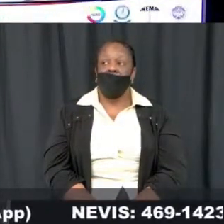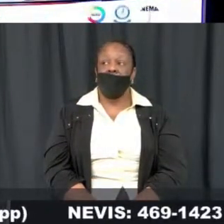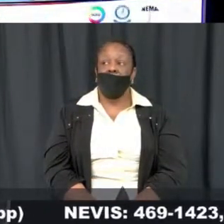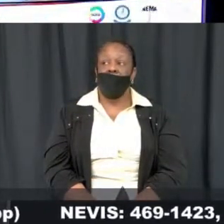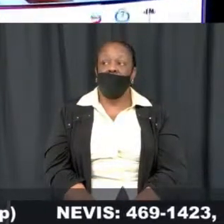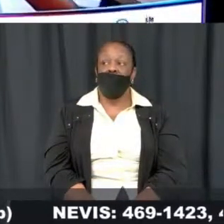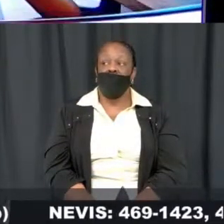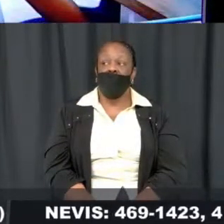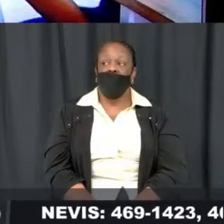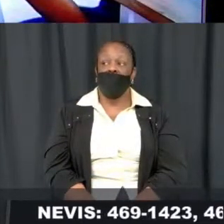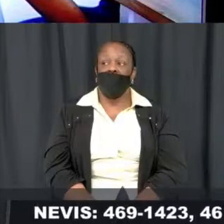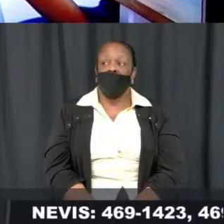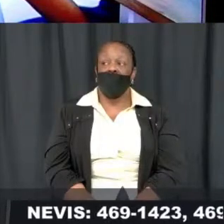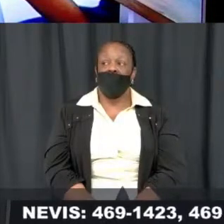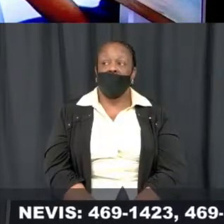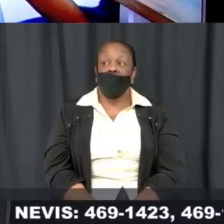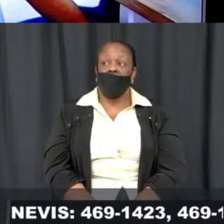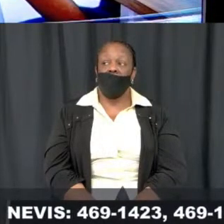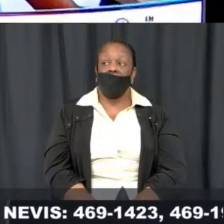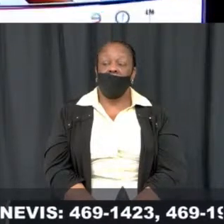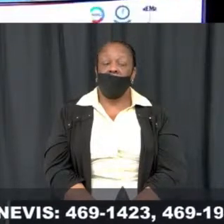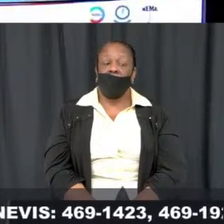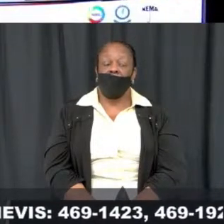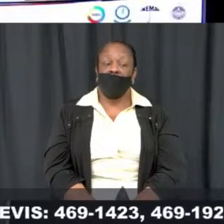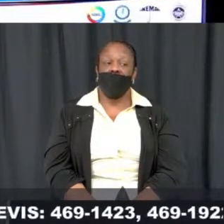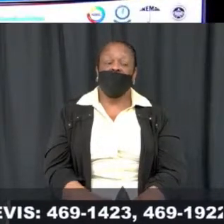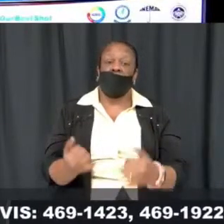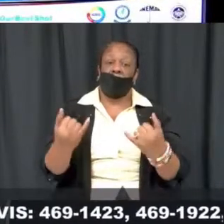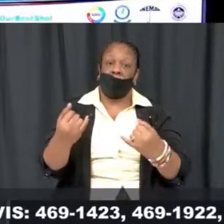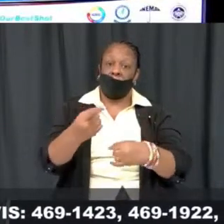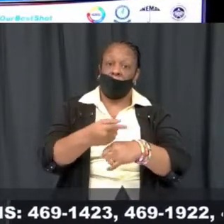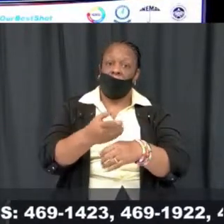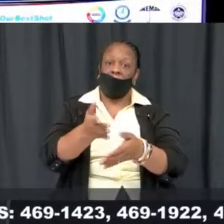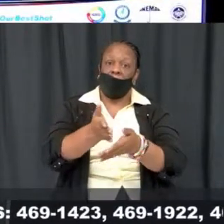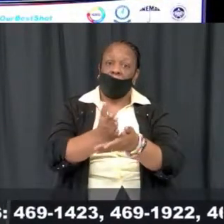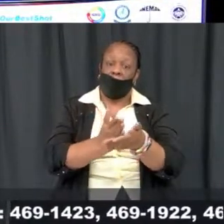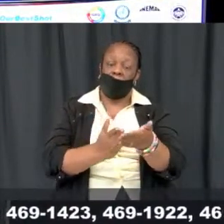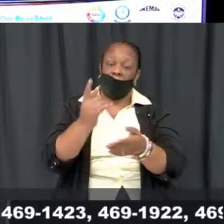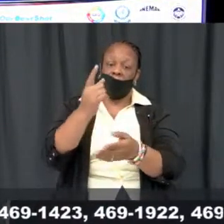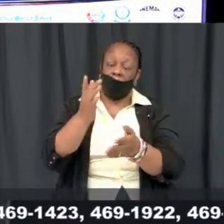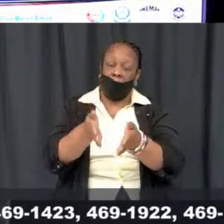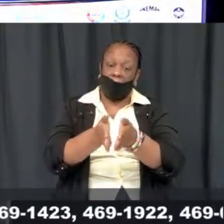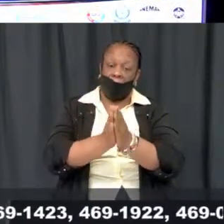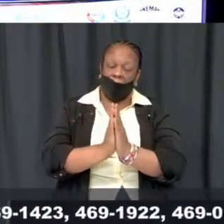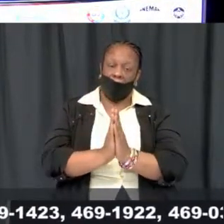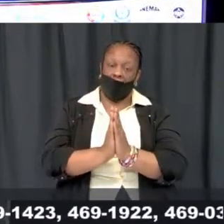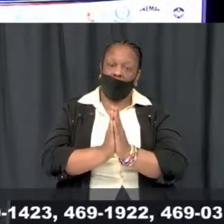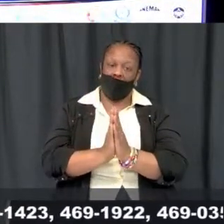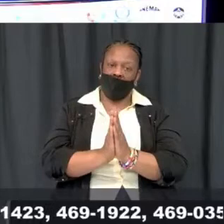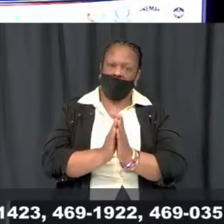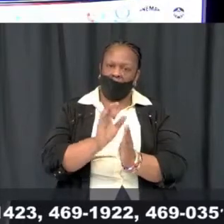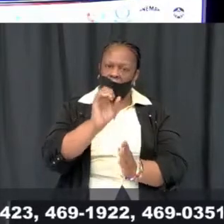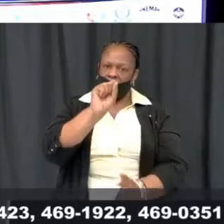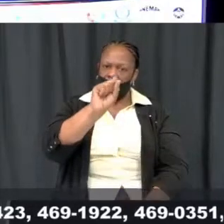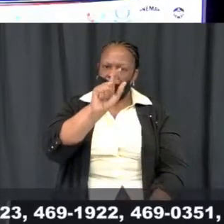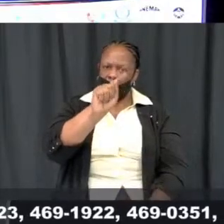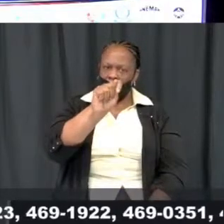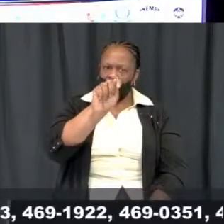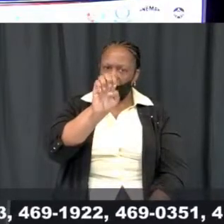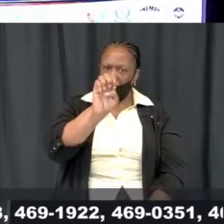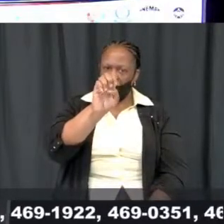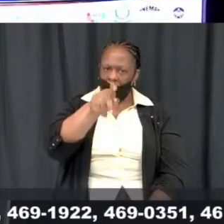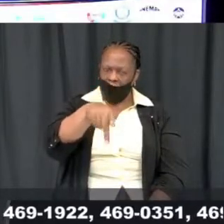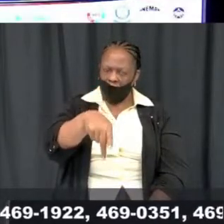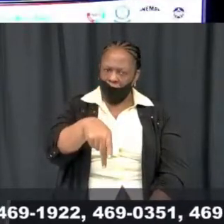if the STEP office has been closed because a number of our citizens require